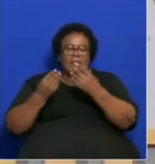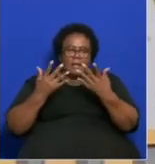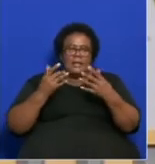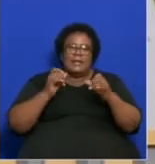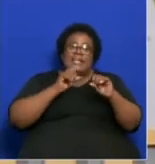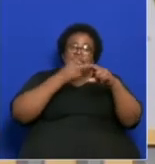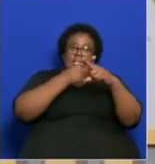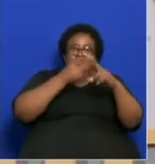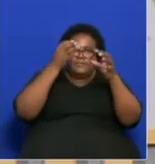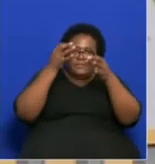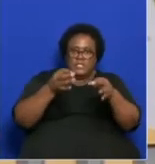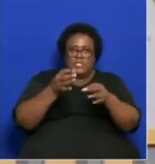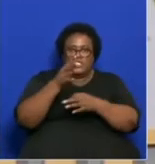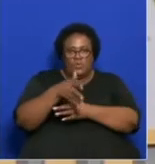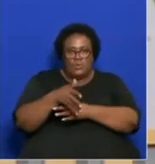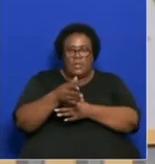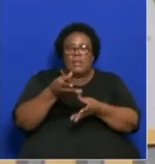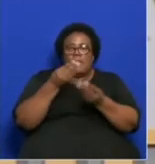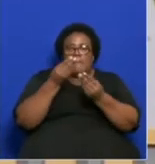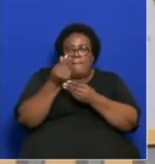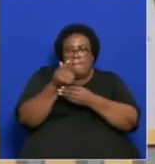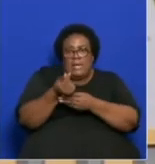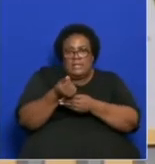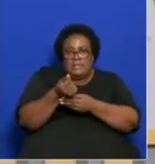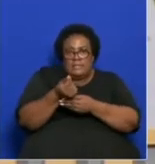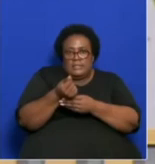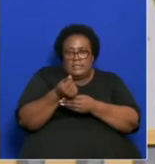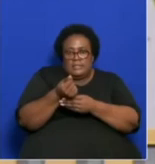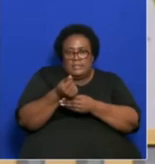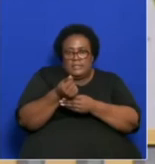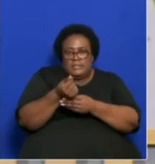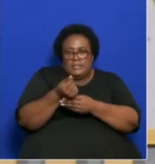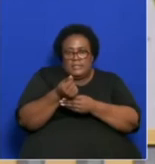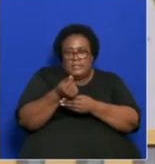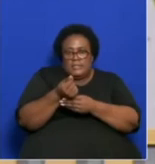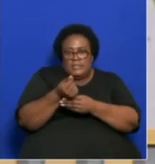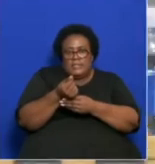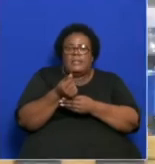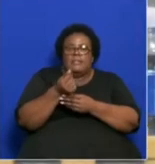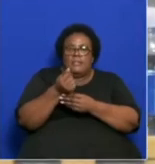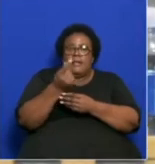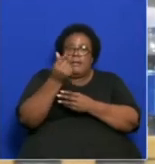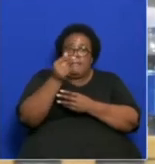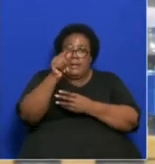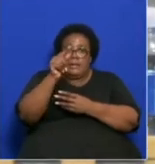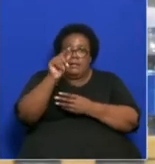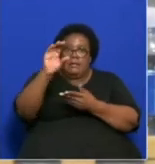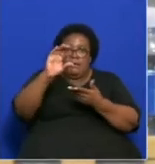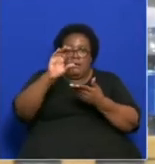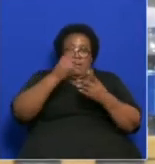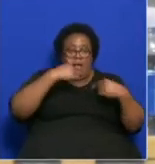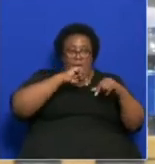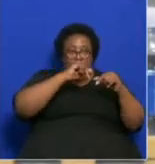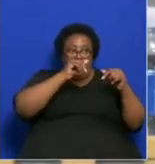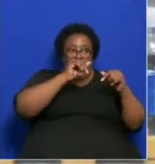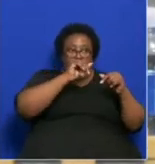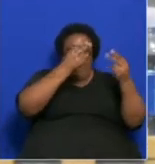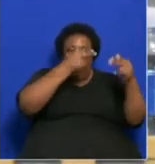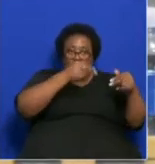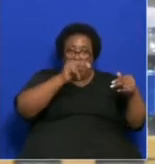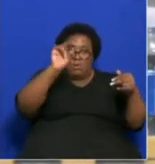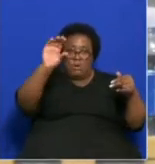that money transferred into Watchman Vote account, and for those services to be